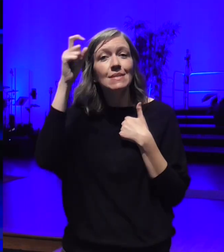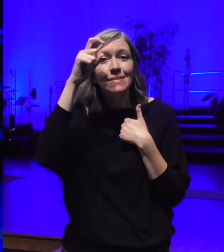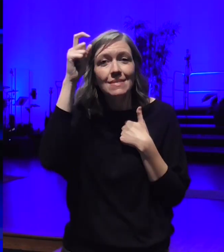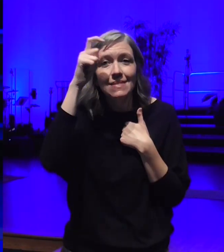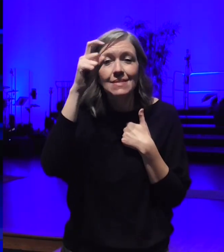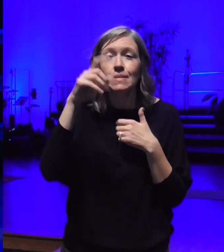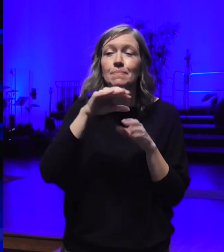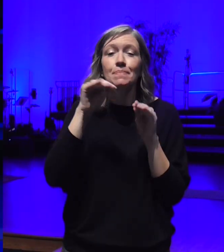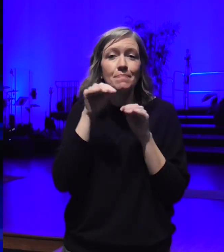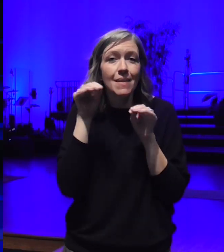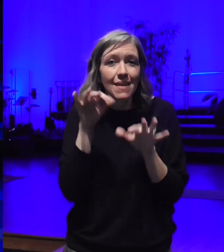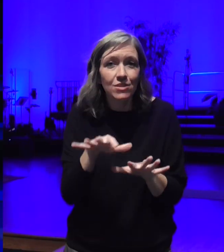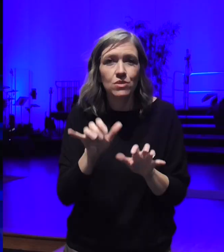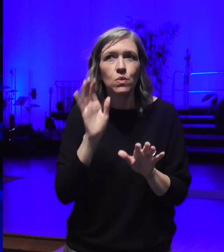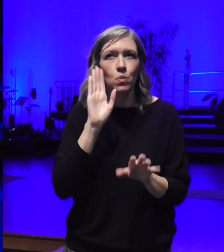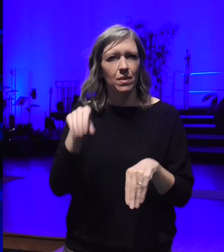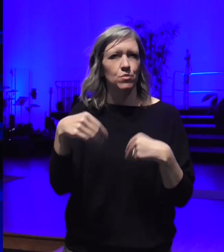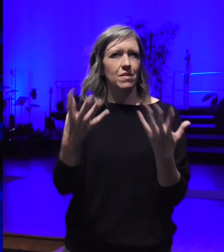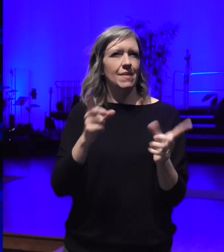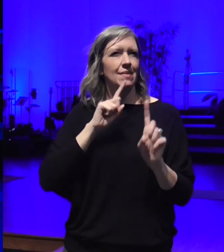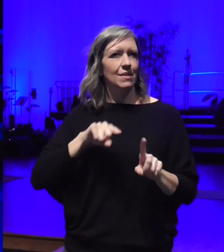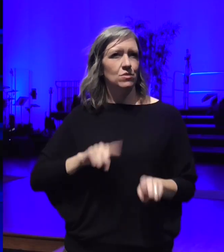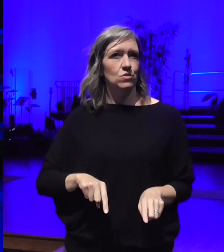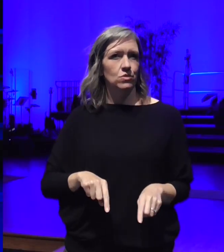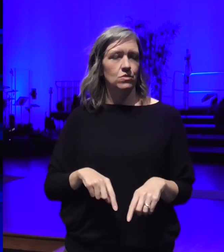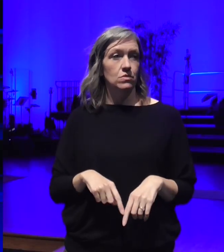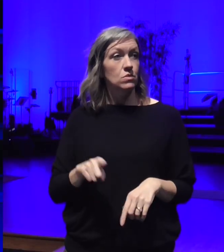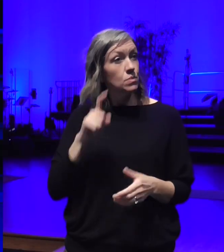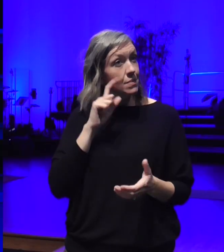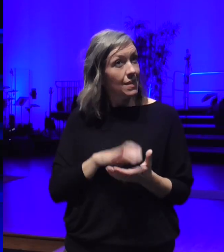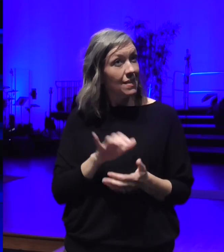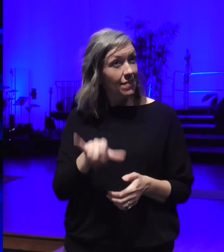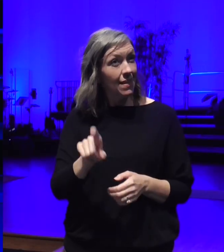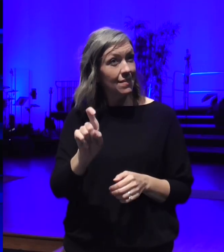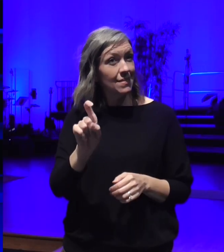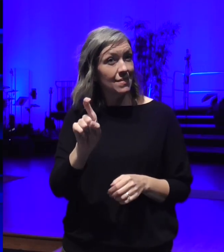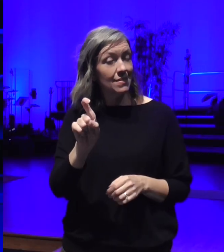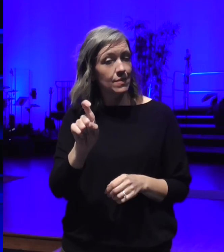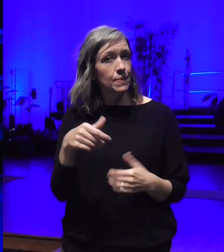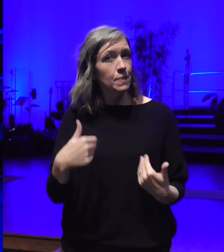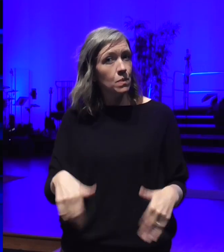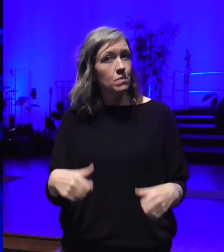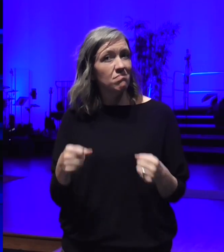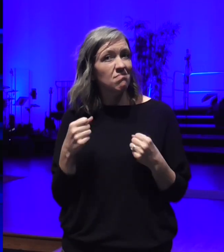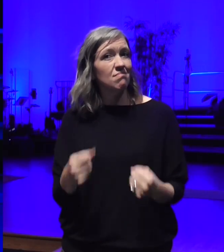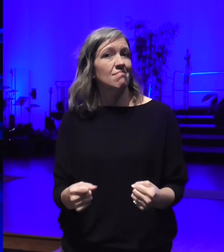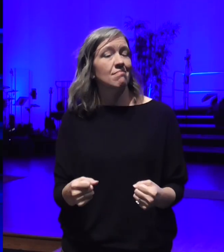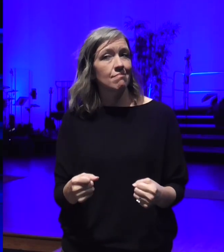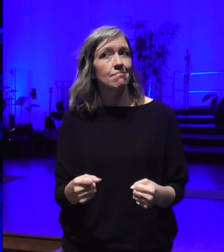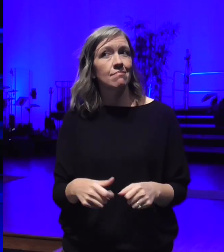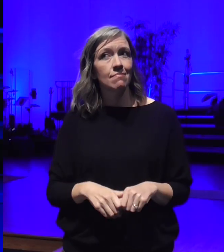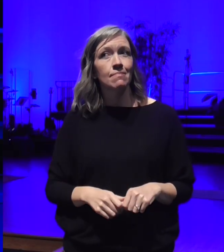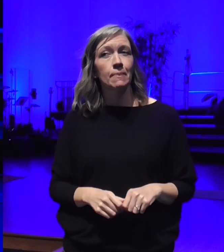it to provide us the answers. Do you believe that? It's powerful, powerful.